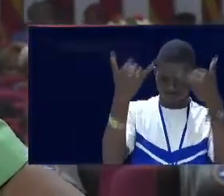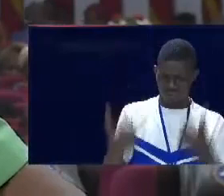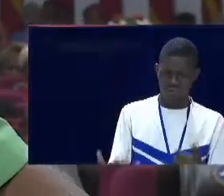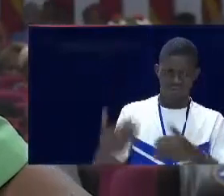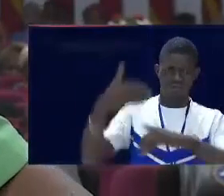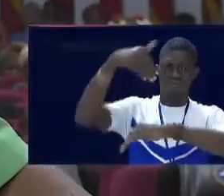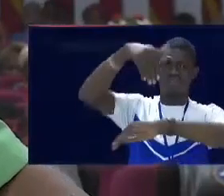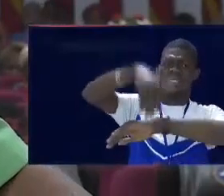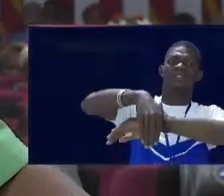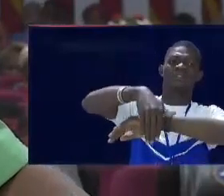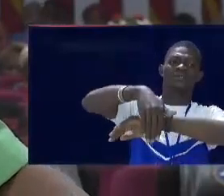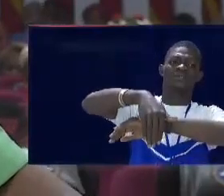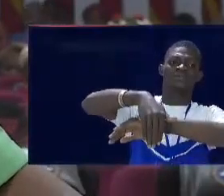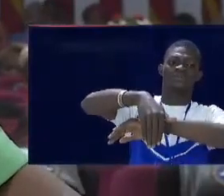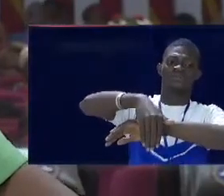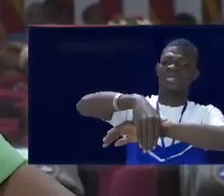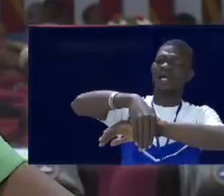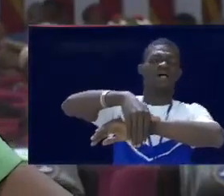tonight.